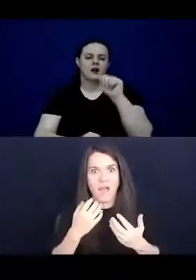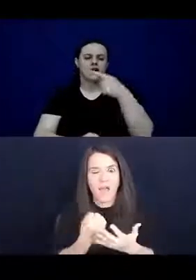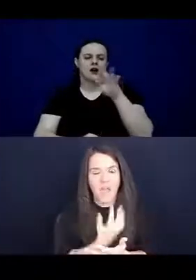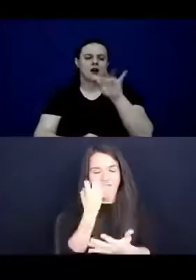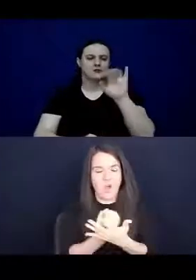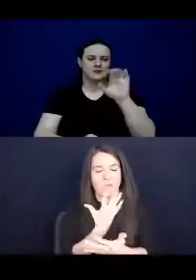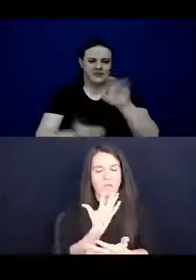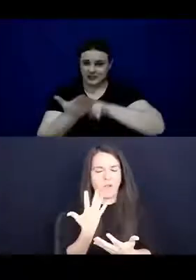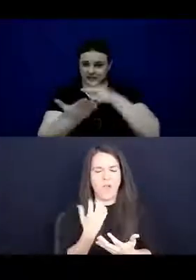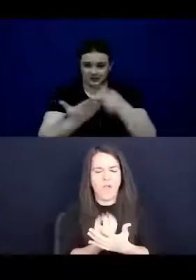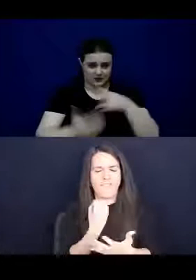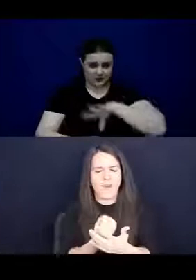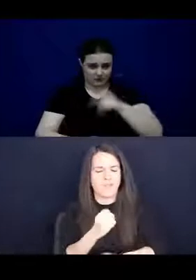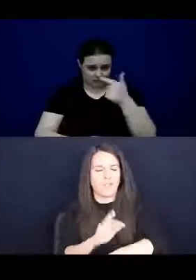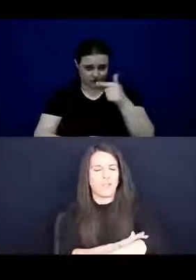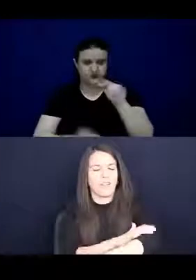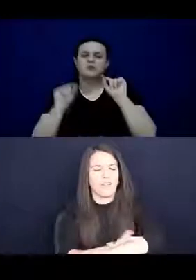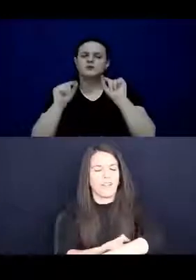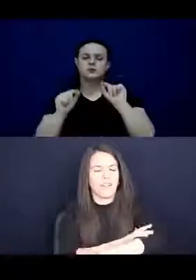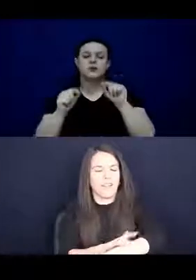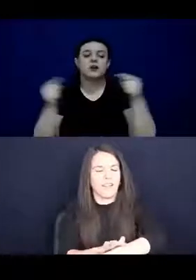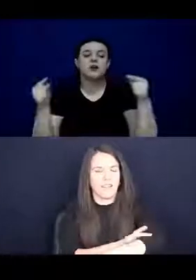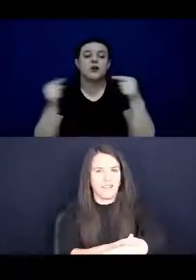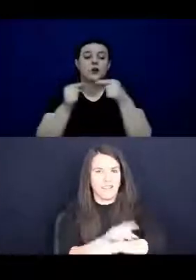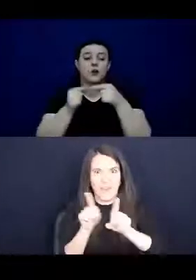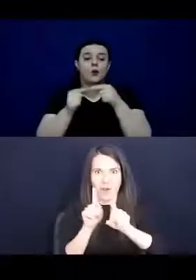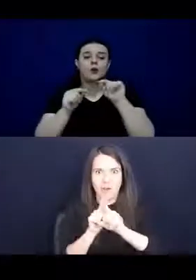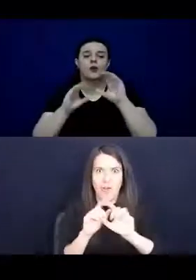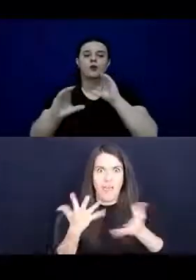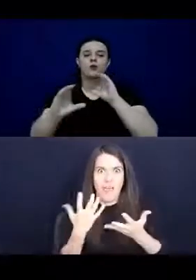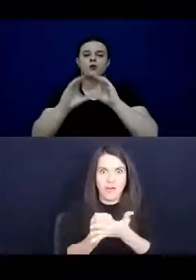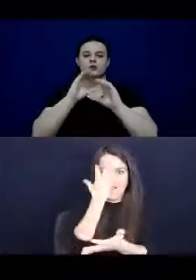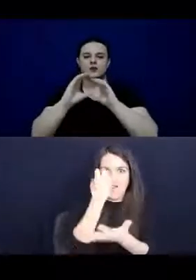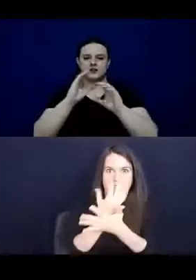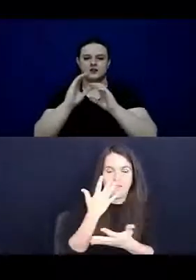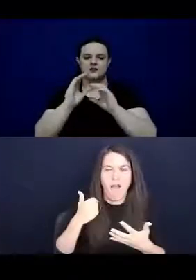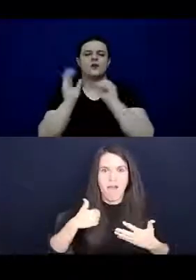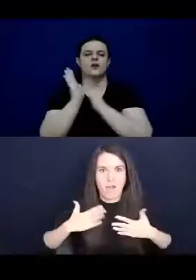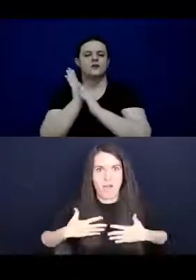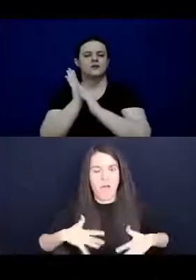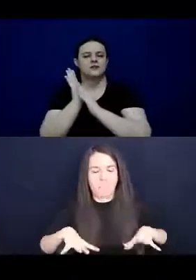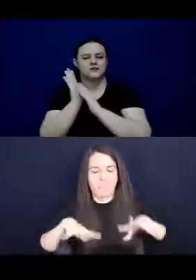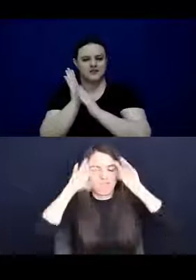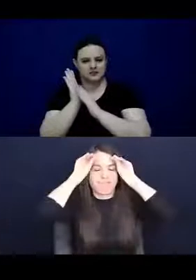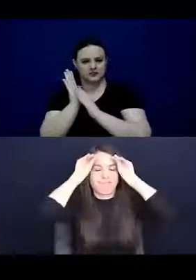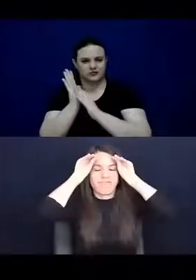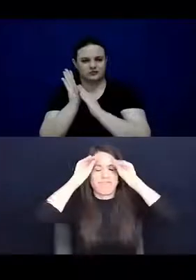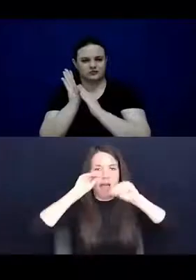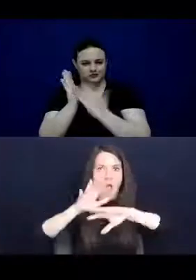And that's something we'll be hearing a lot more about later in the day, about human perception and social